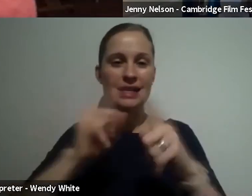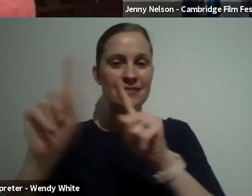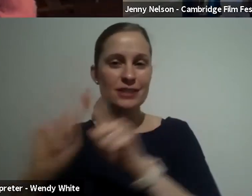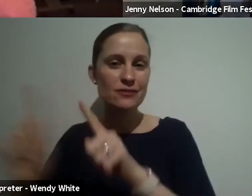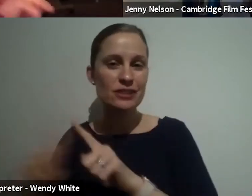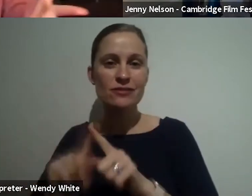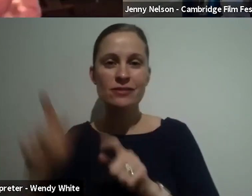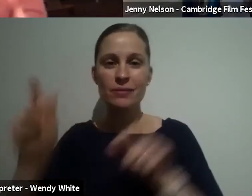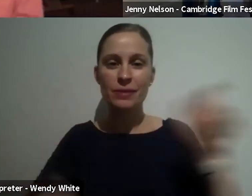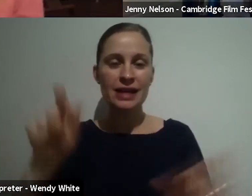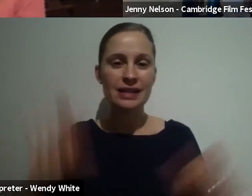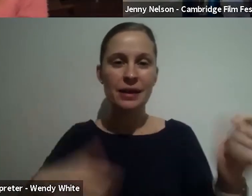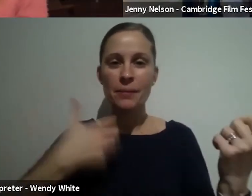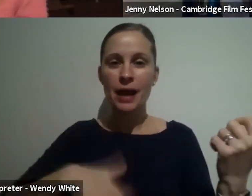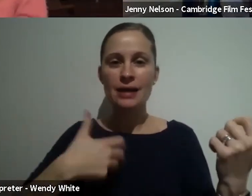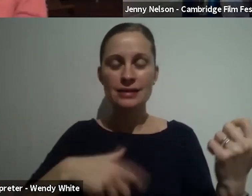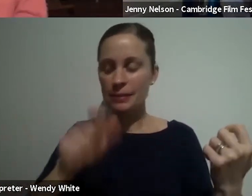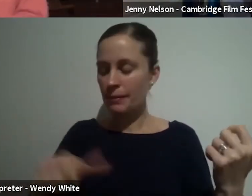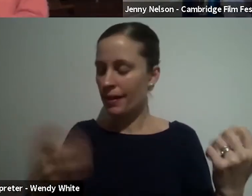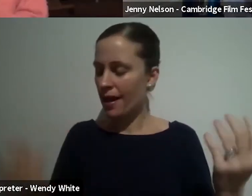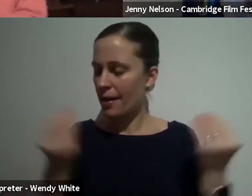different urban, how do you call it,